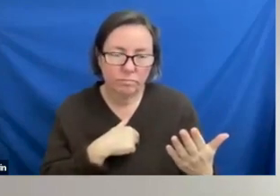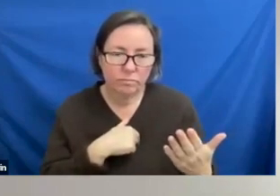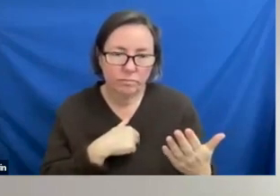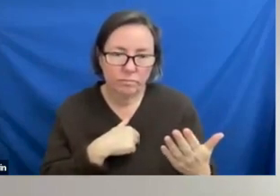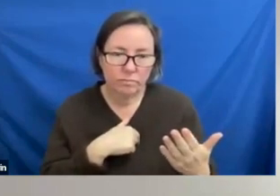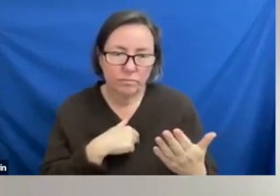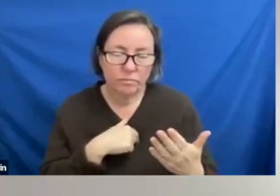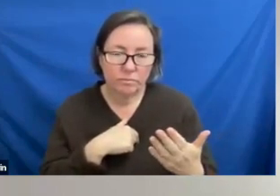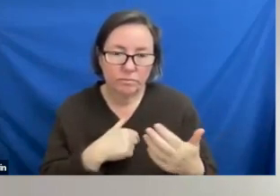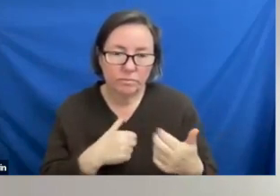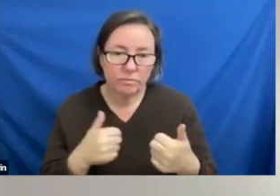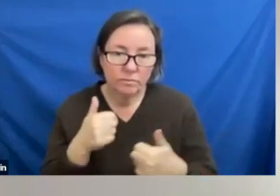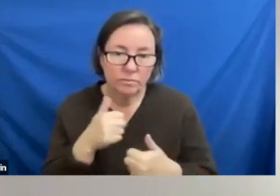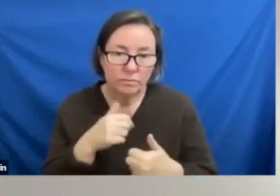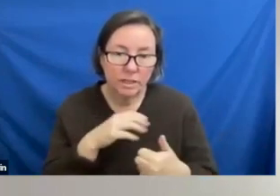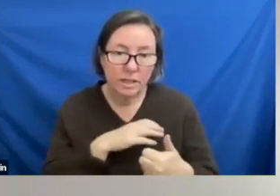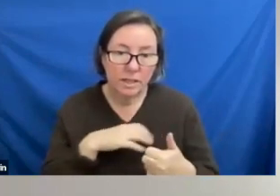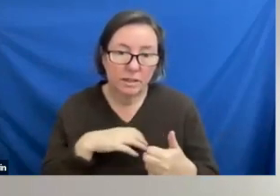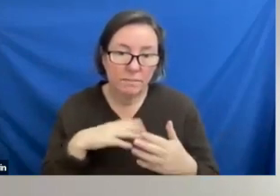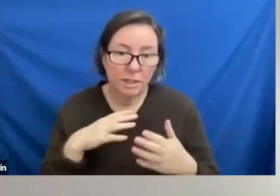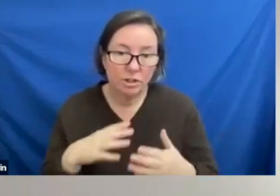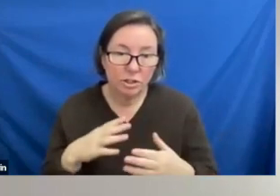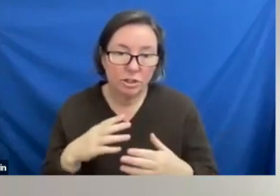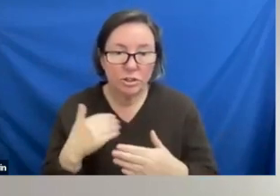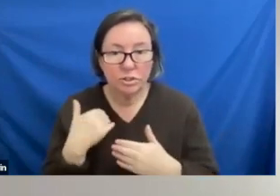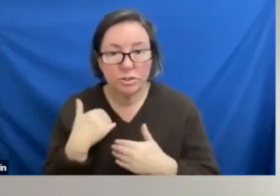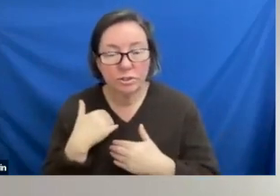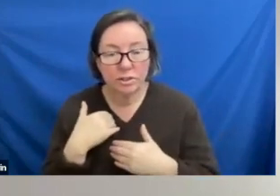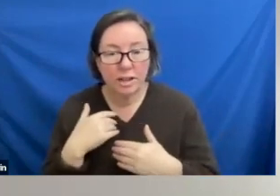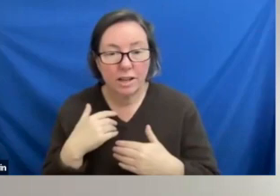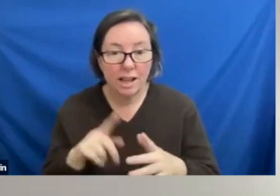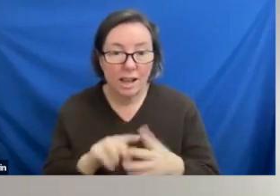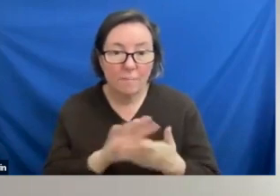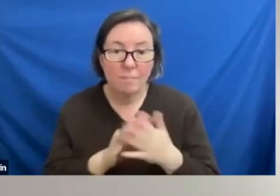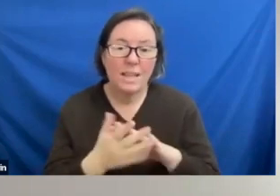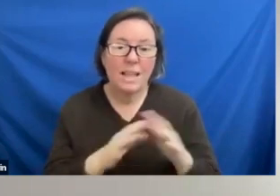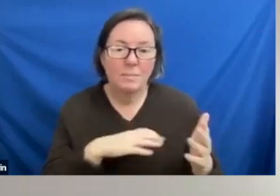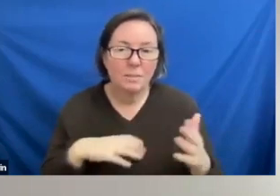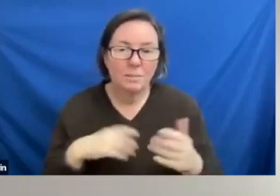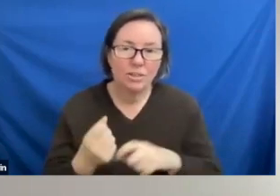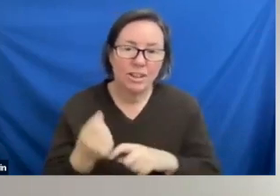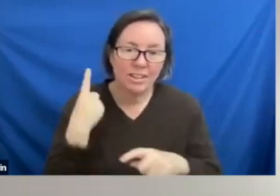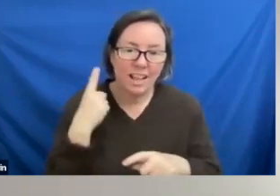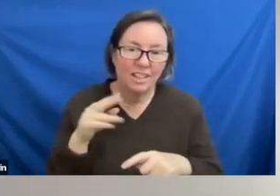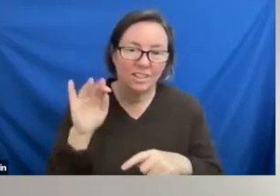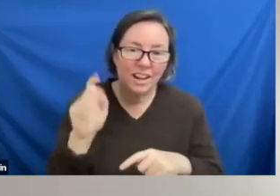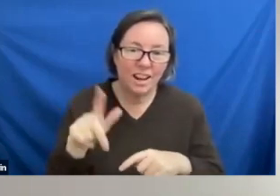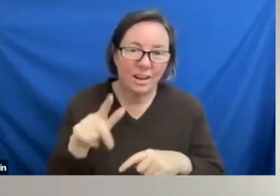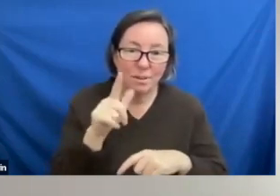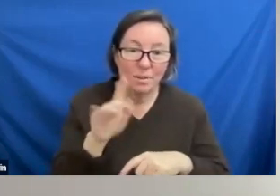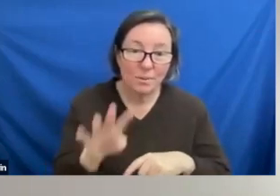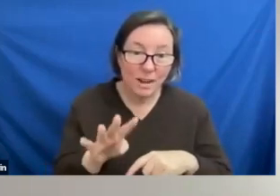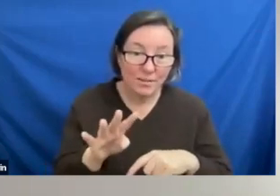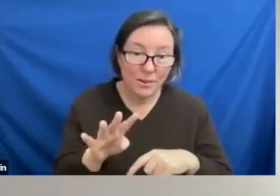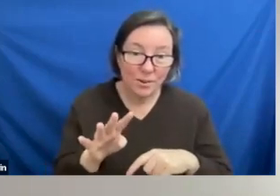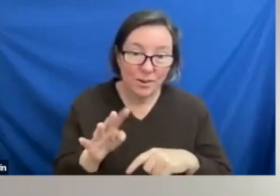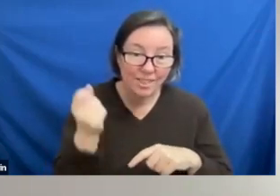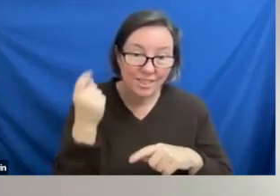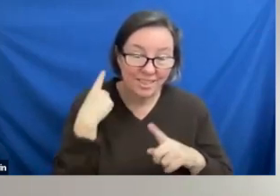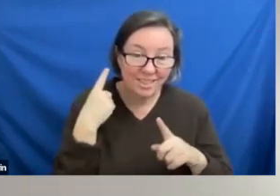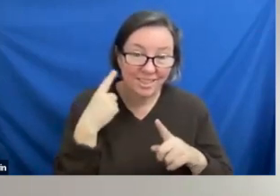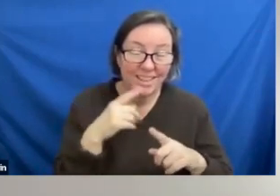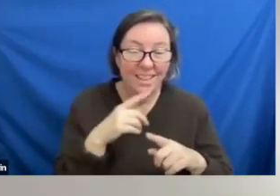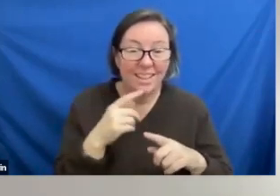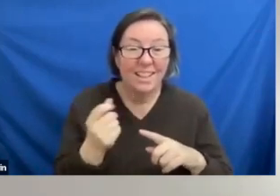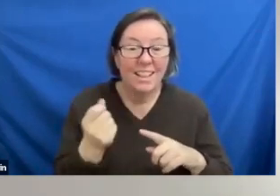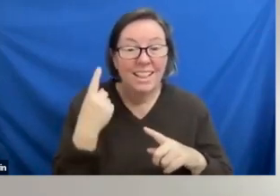commissioner's job on April 24th of last year, and I think by early May, I think